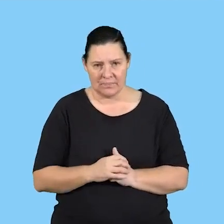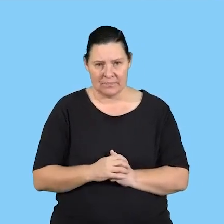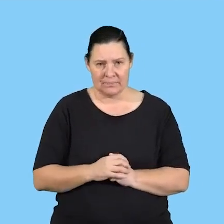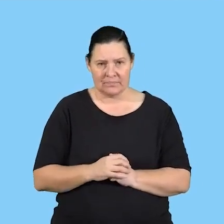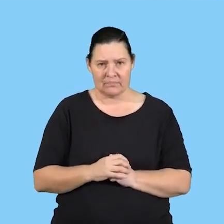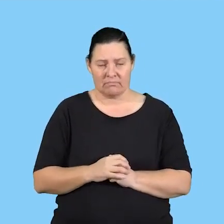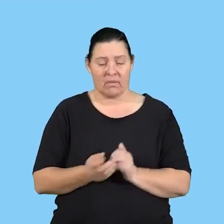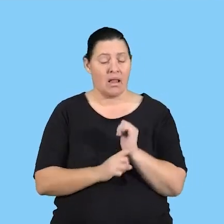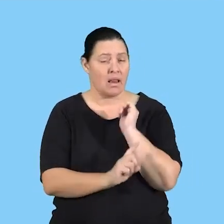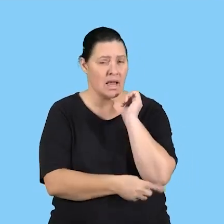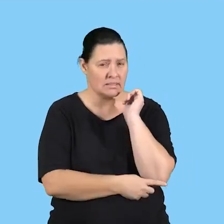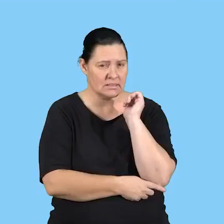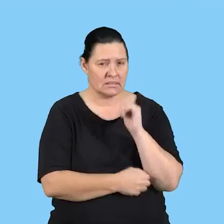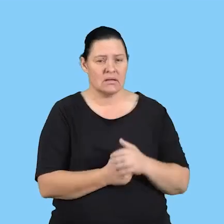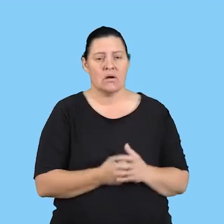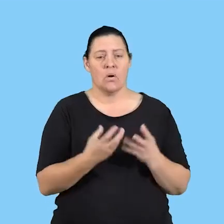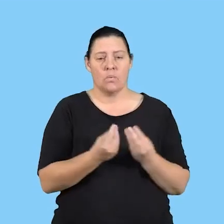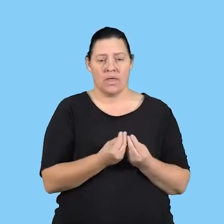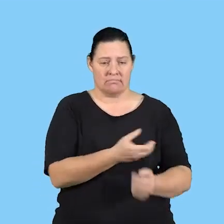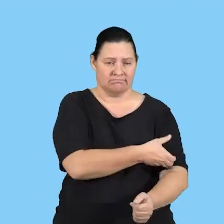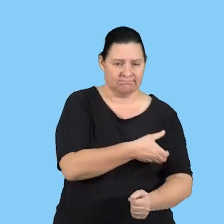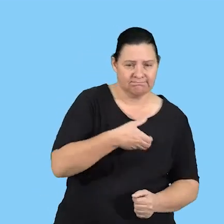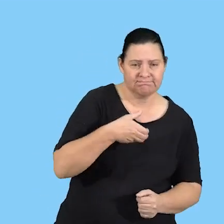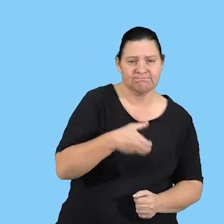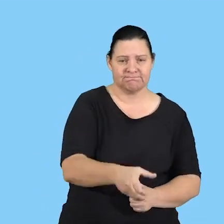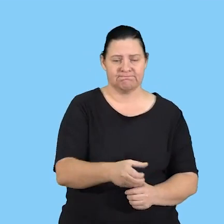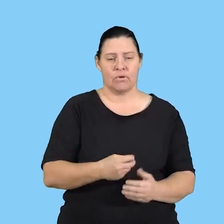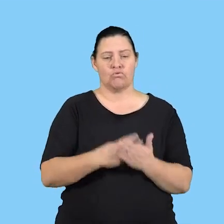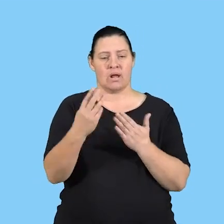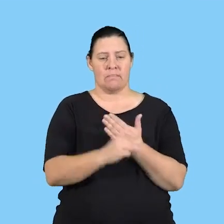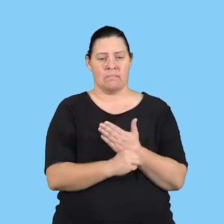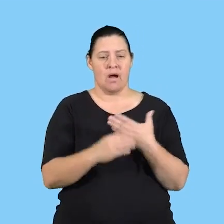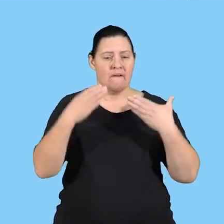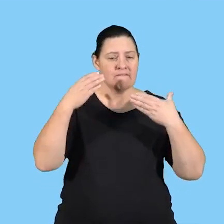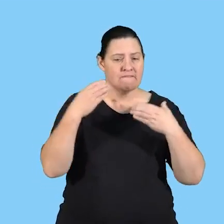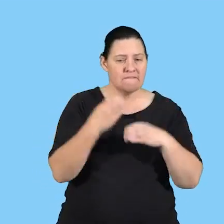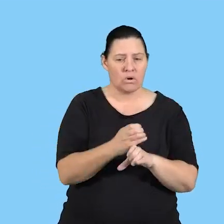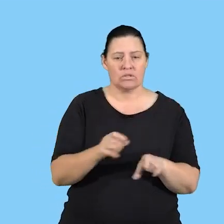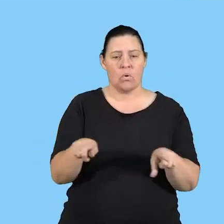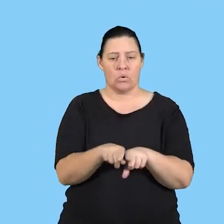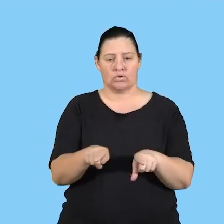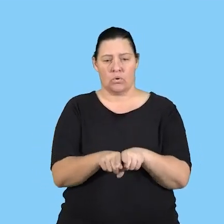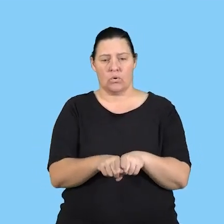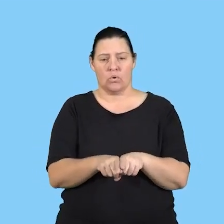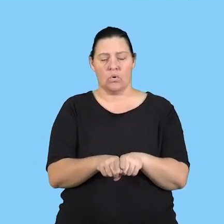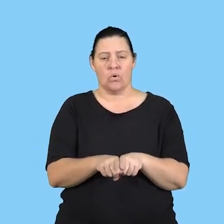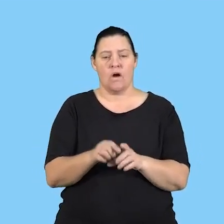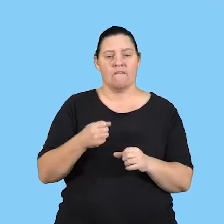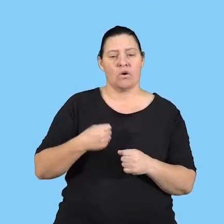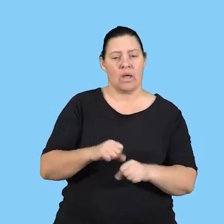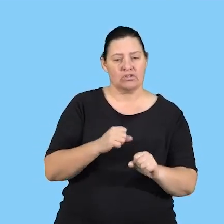2024. Lastly, with the strengthened curriculum, the focus will also be